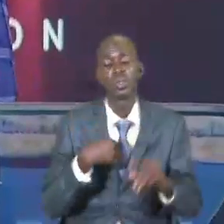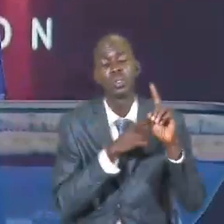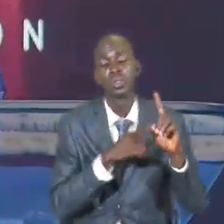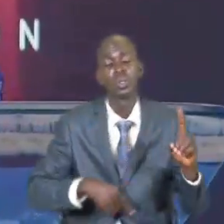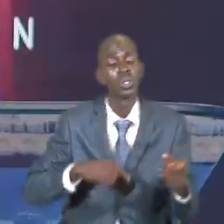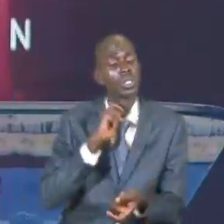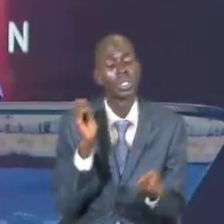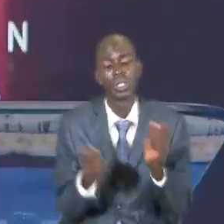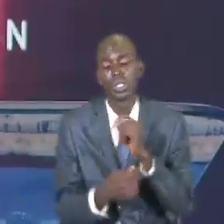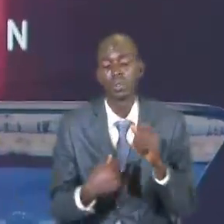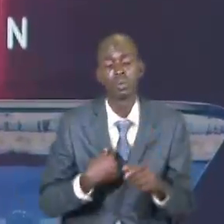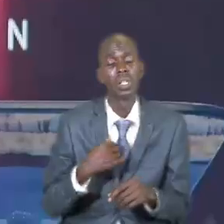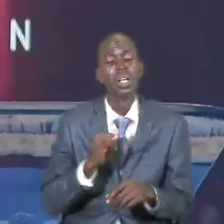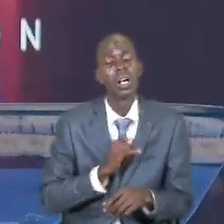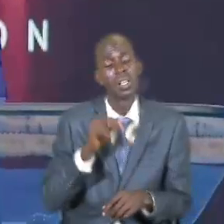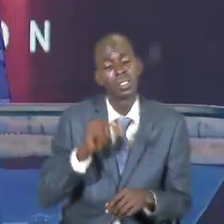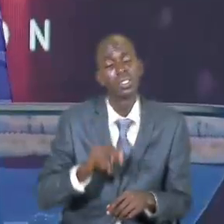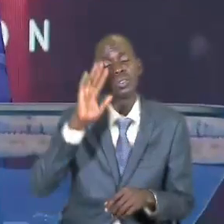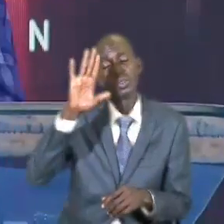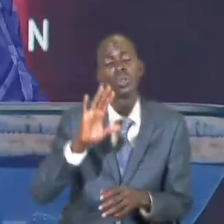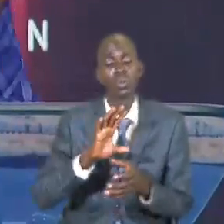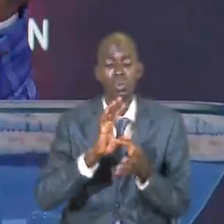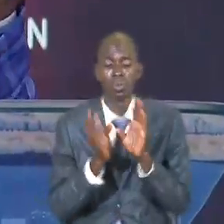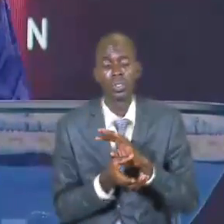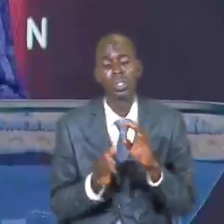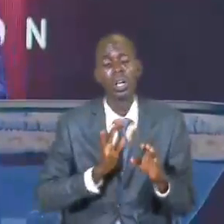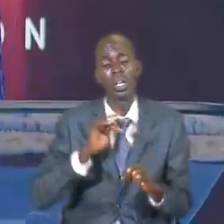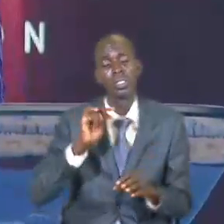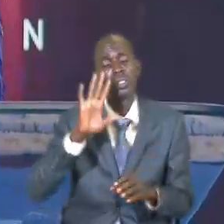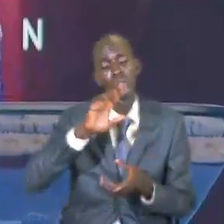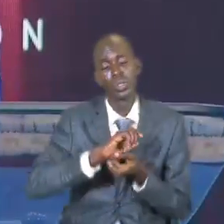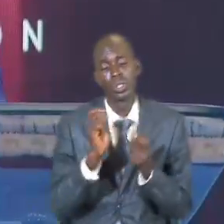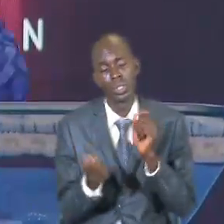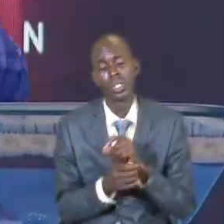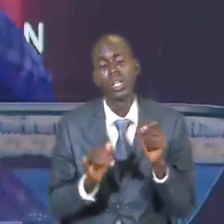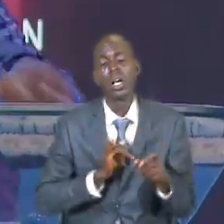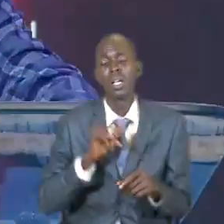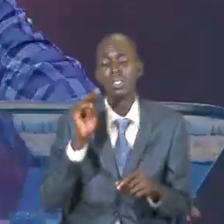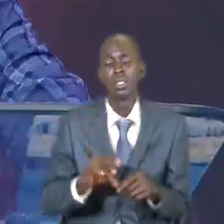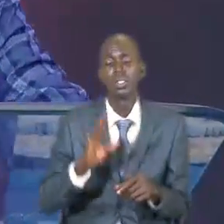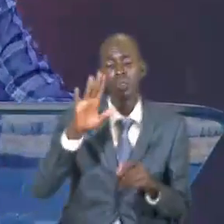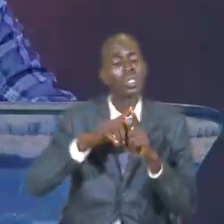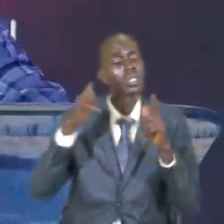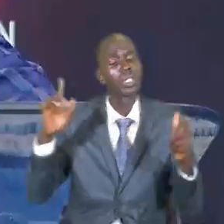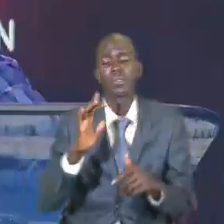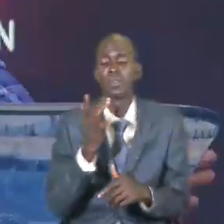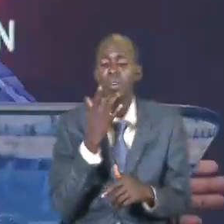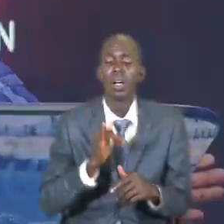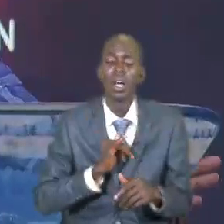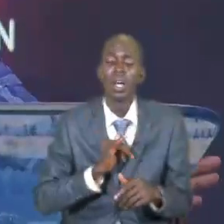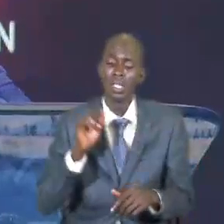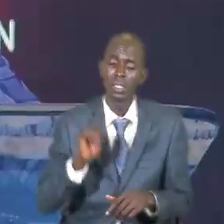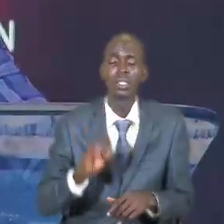need your favor. Lord, I need your merited favor. Lord, I come. I need your forgiveness. Lord, I come. I need your